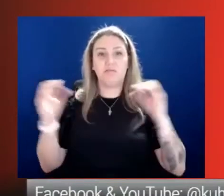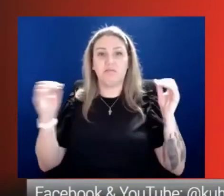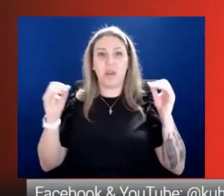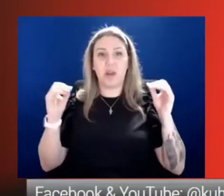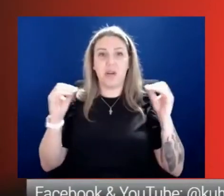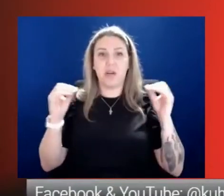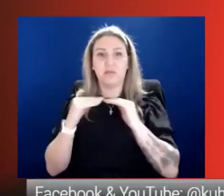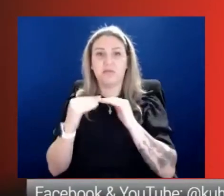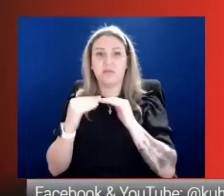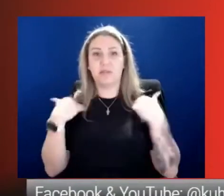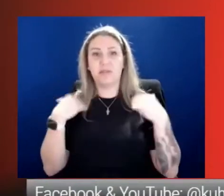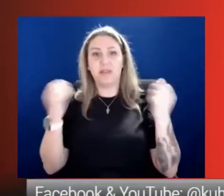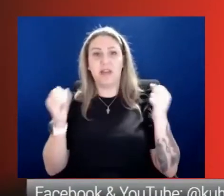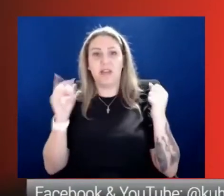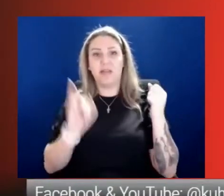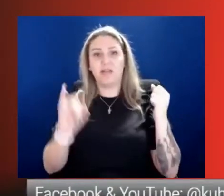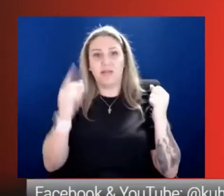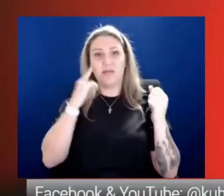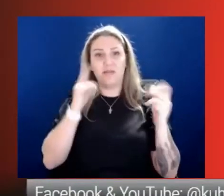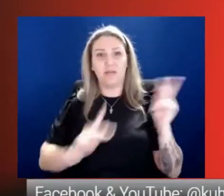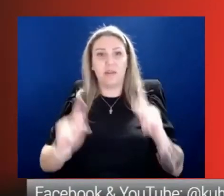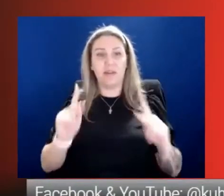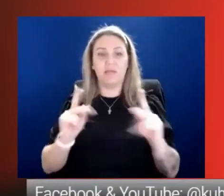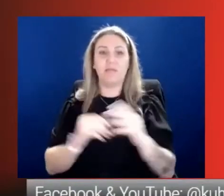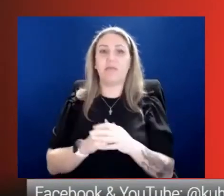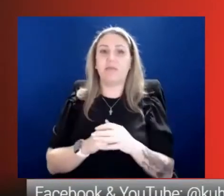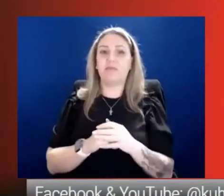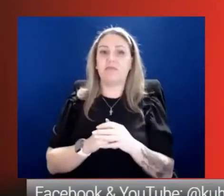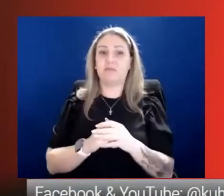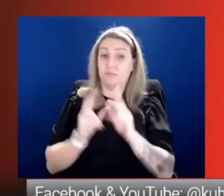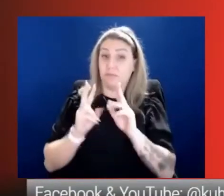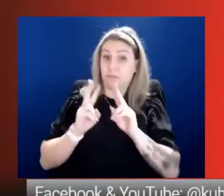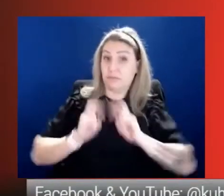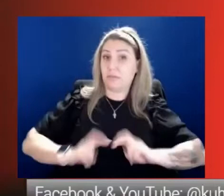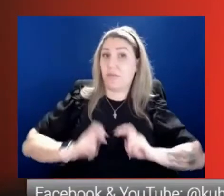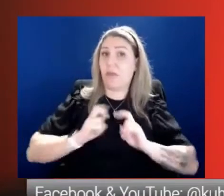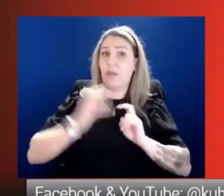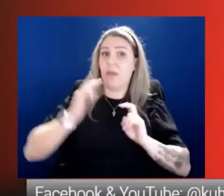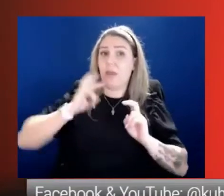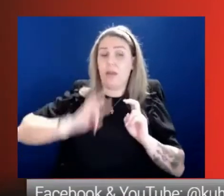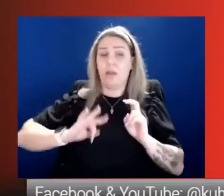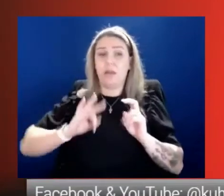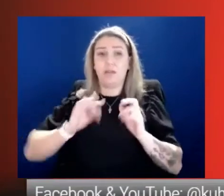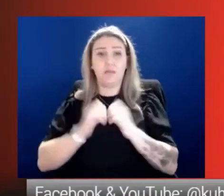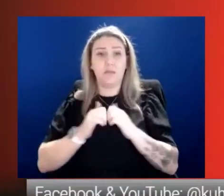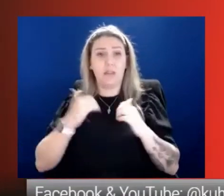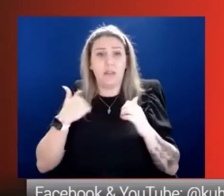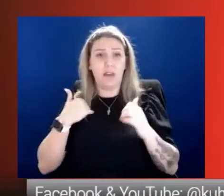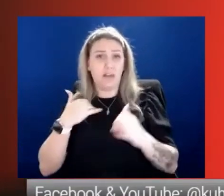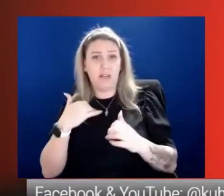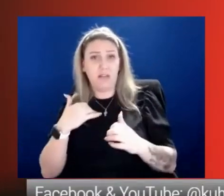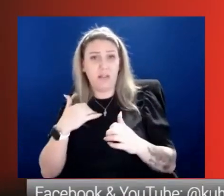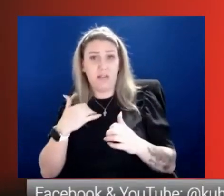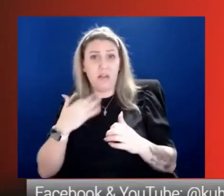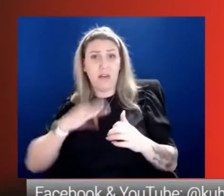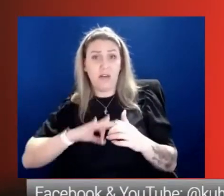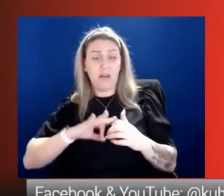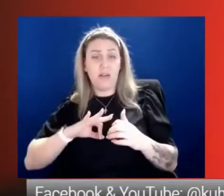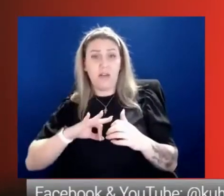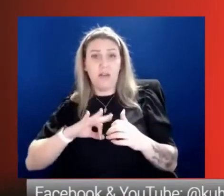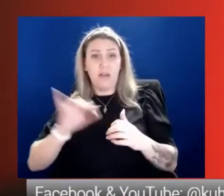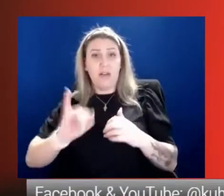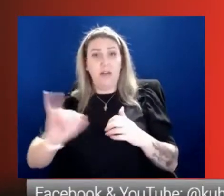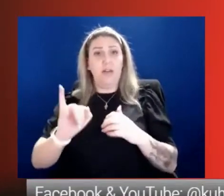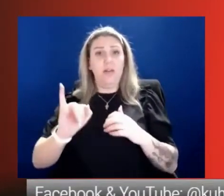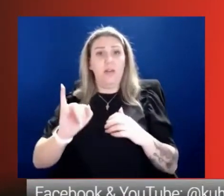people. Looking at the benefits in a health insurance package and an employment package. A lot of the women